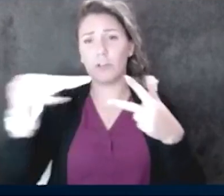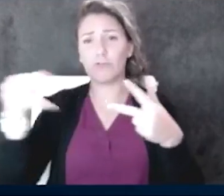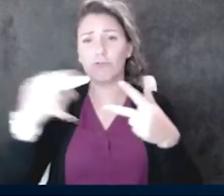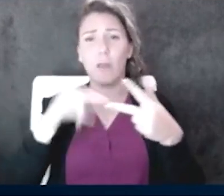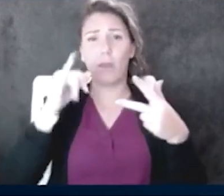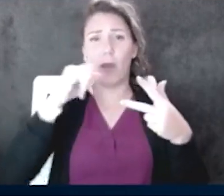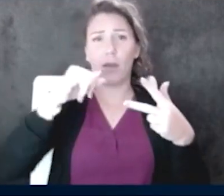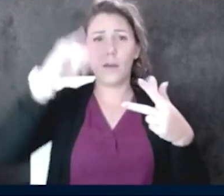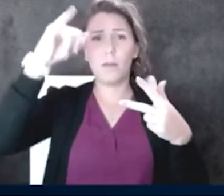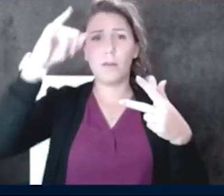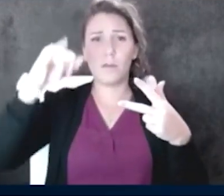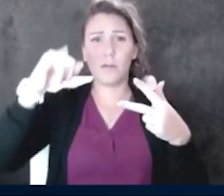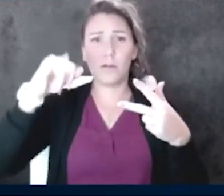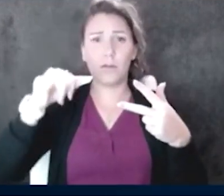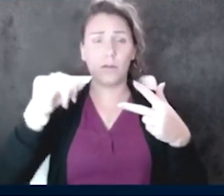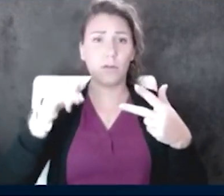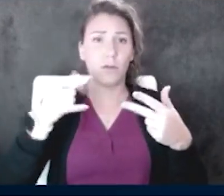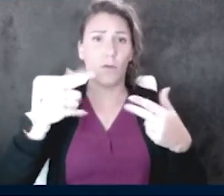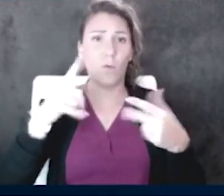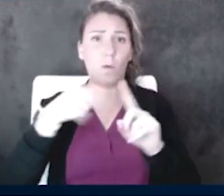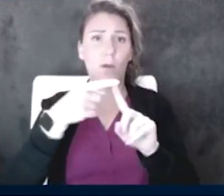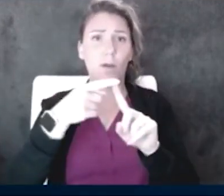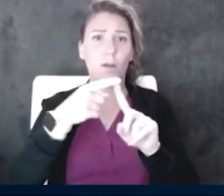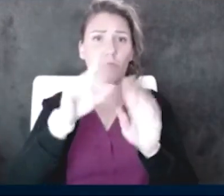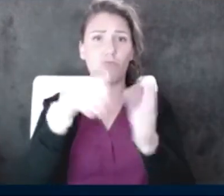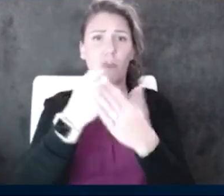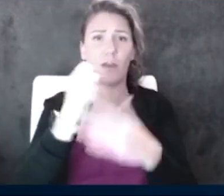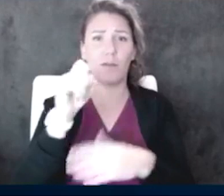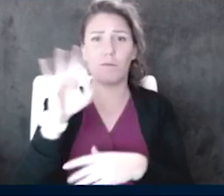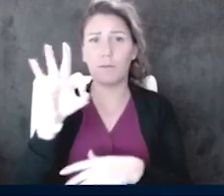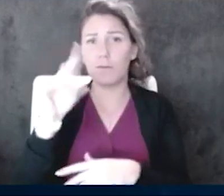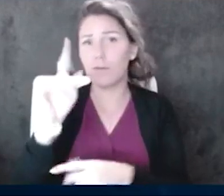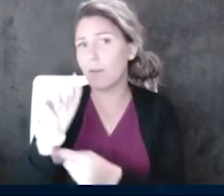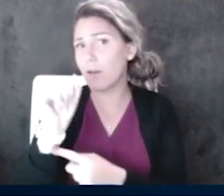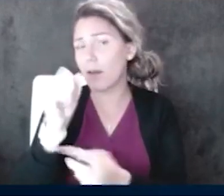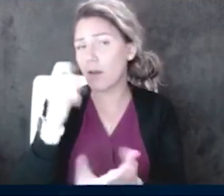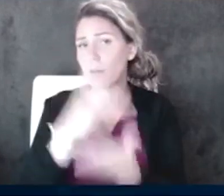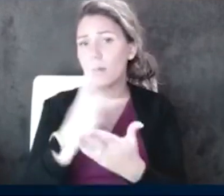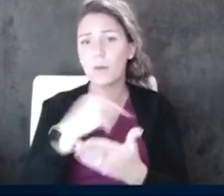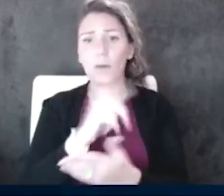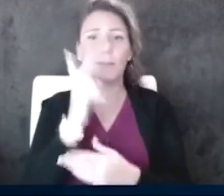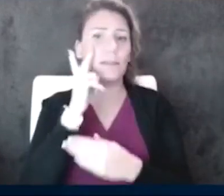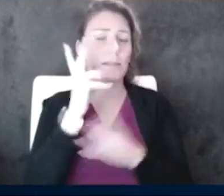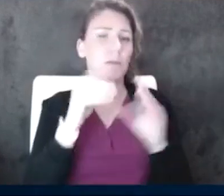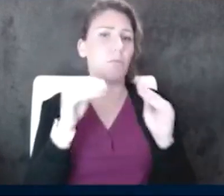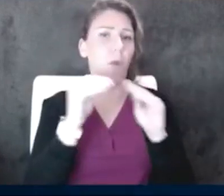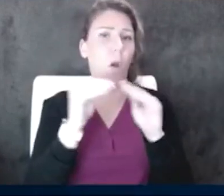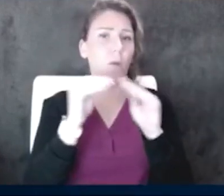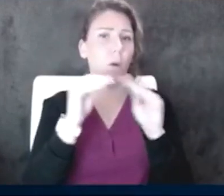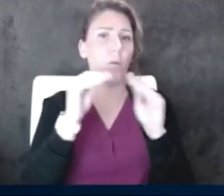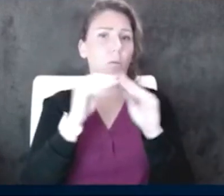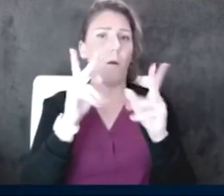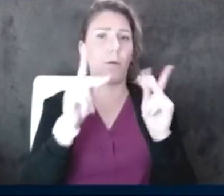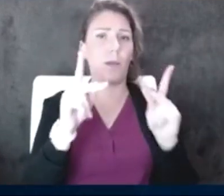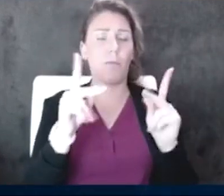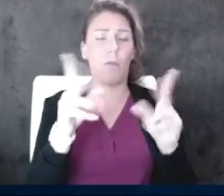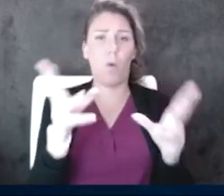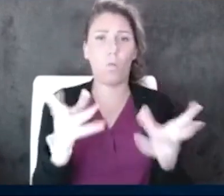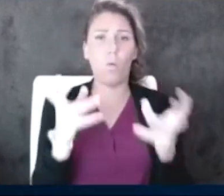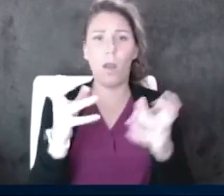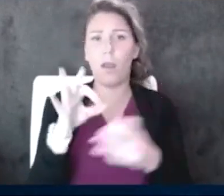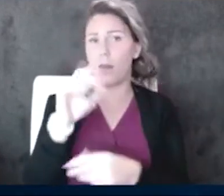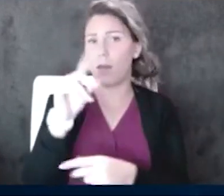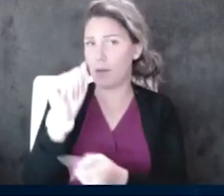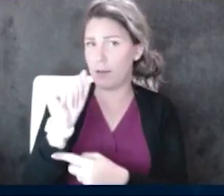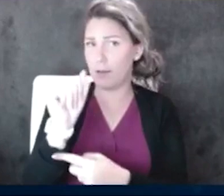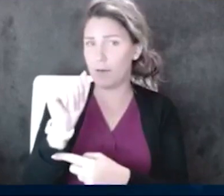it got closer to the FDA approval and has been approved, that we're seeing more and more people wanting the FDA, wanting Pfizer as a